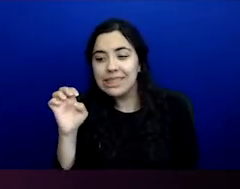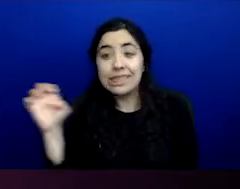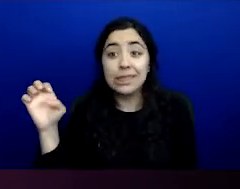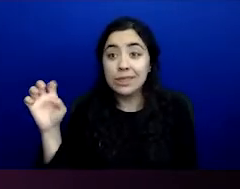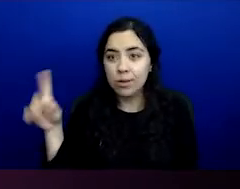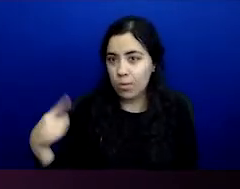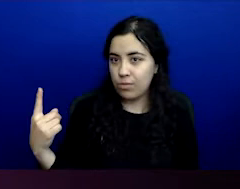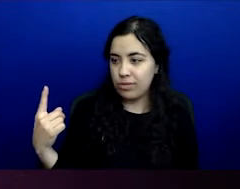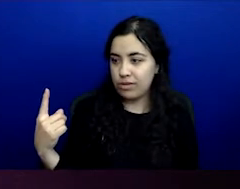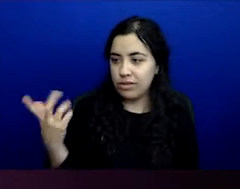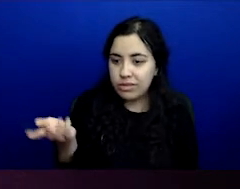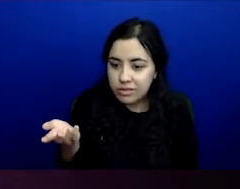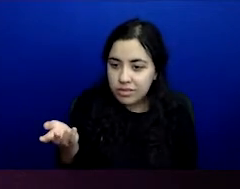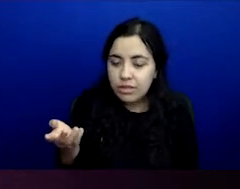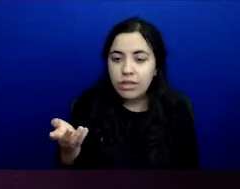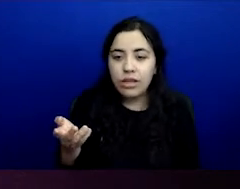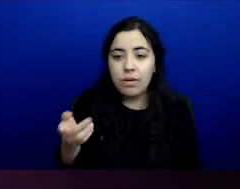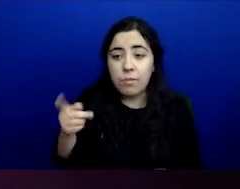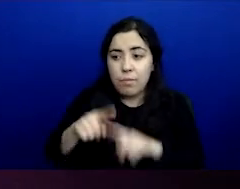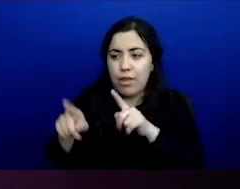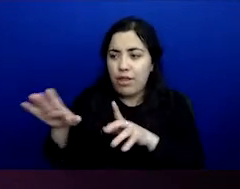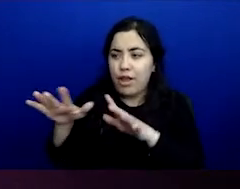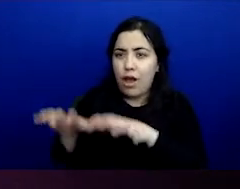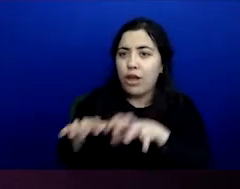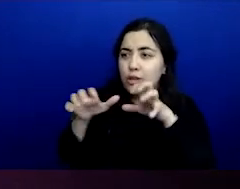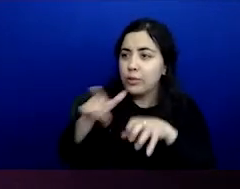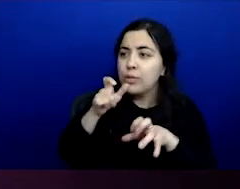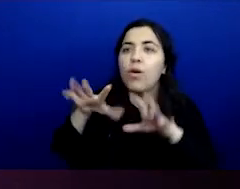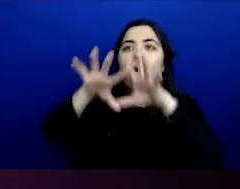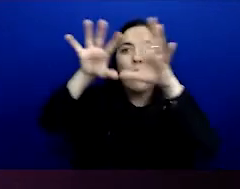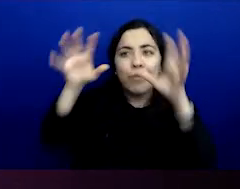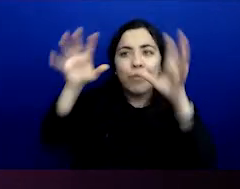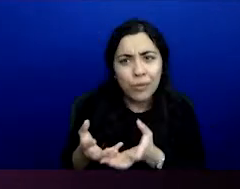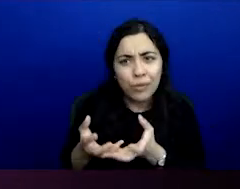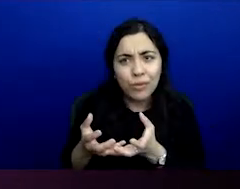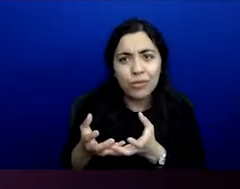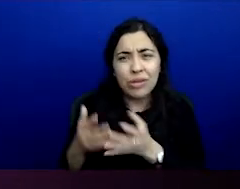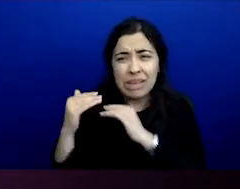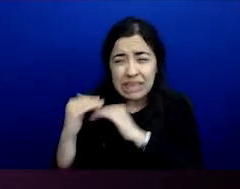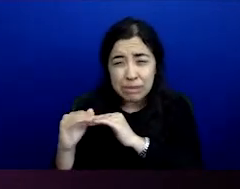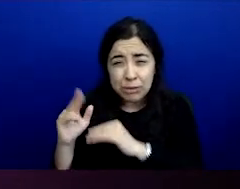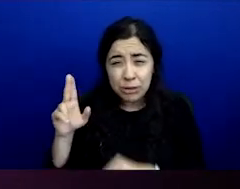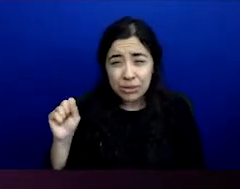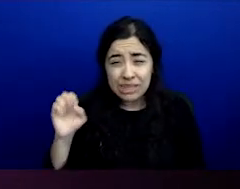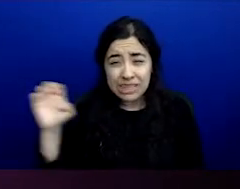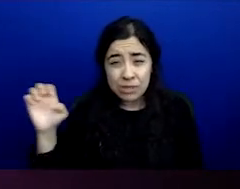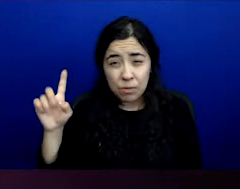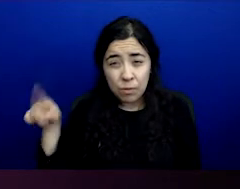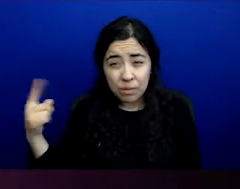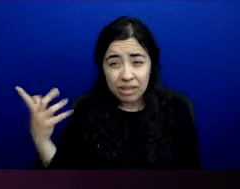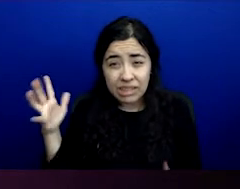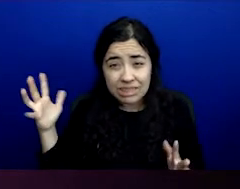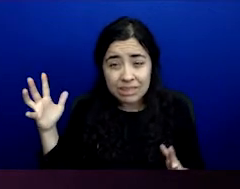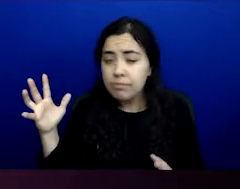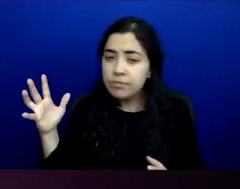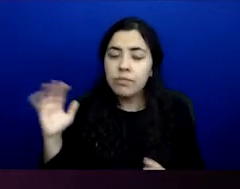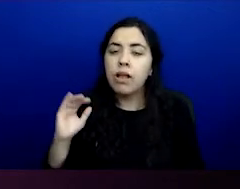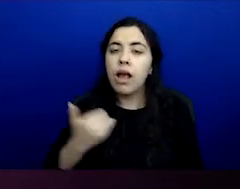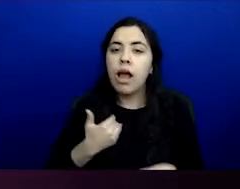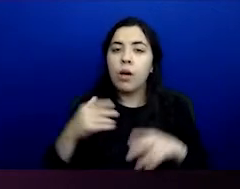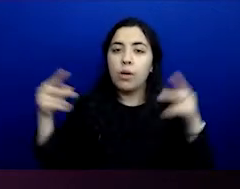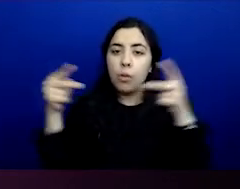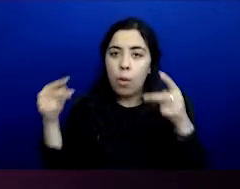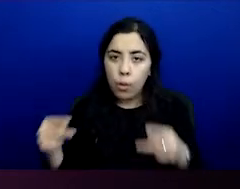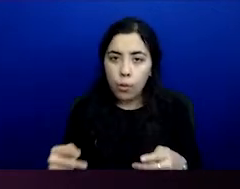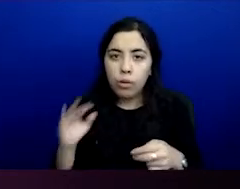And they're often serving a global audience still. So instead of that, we want to put our code and we want to put our application as close